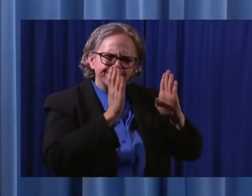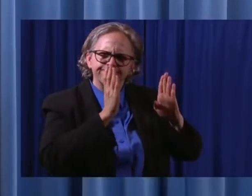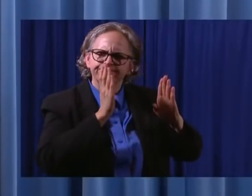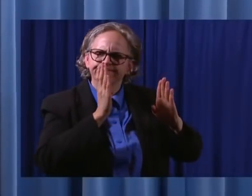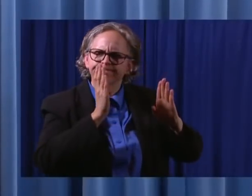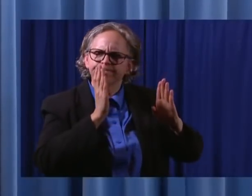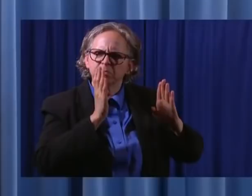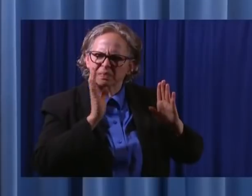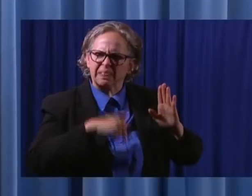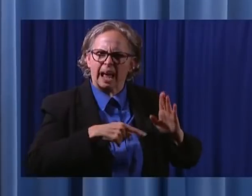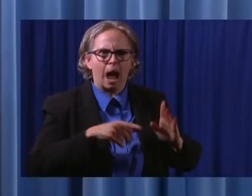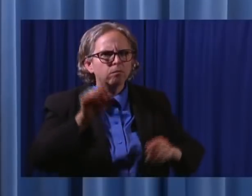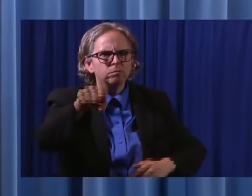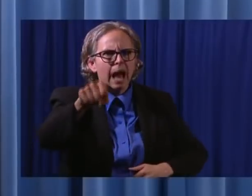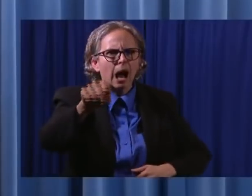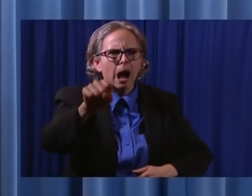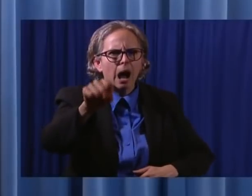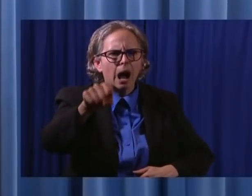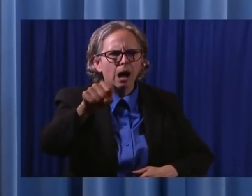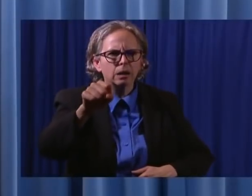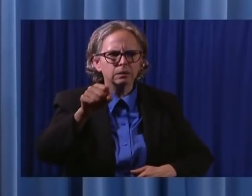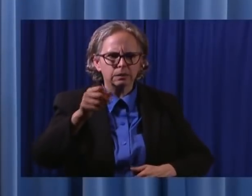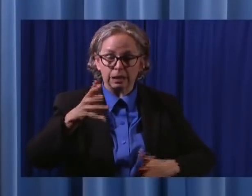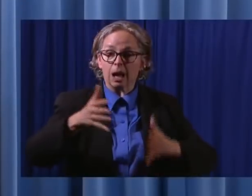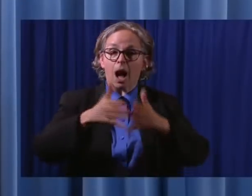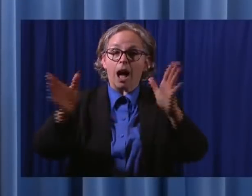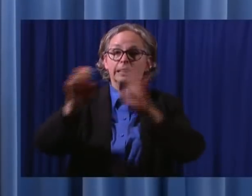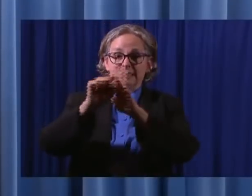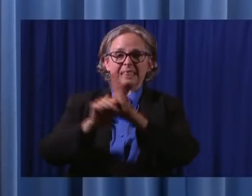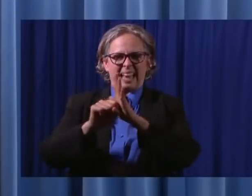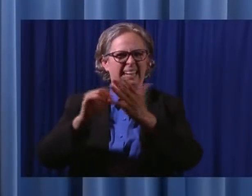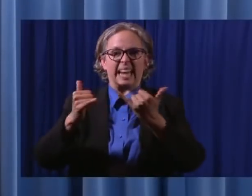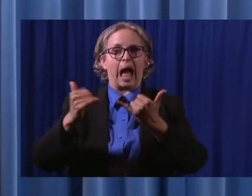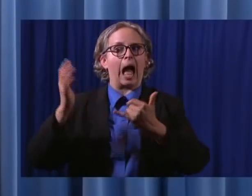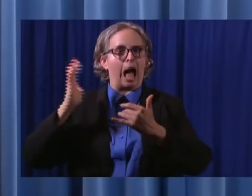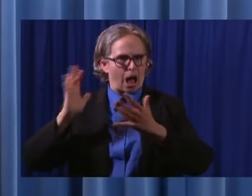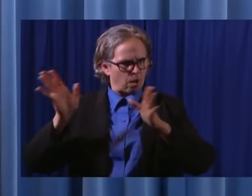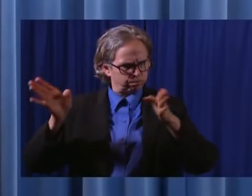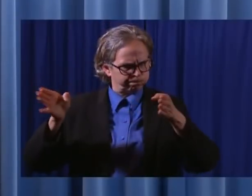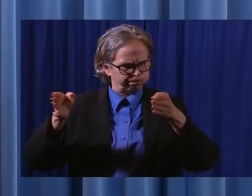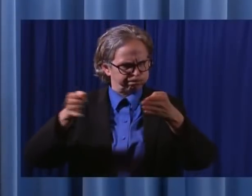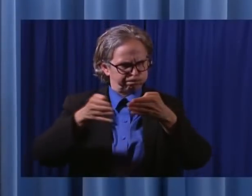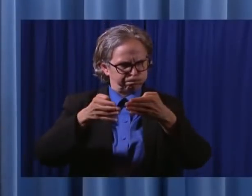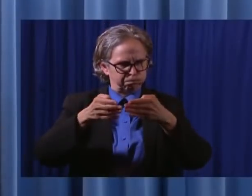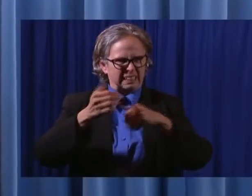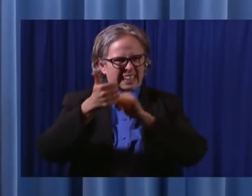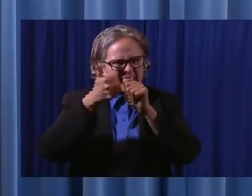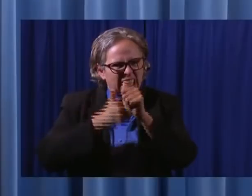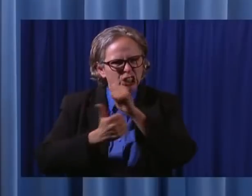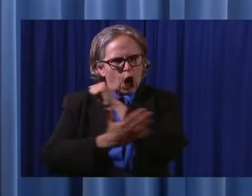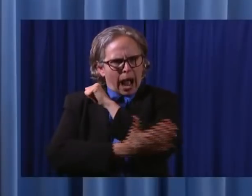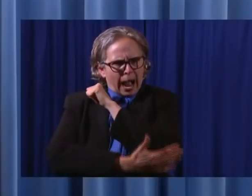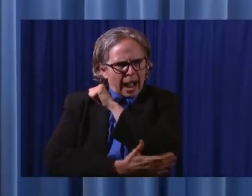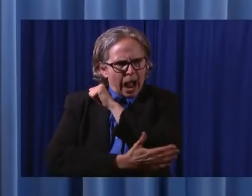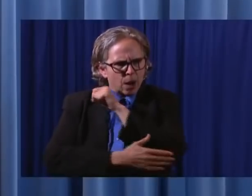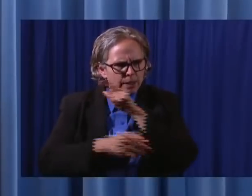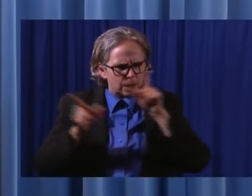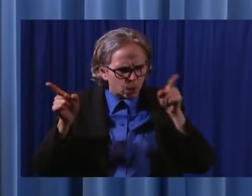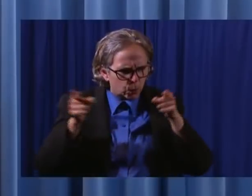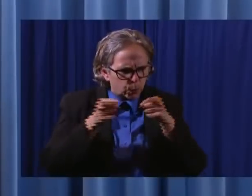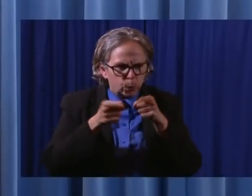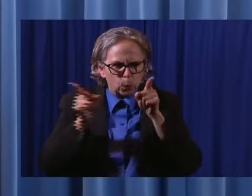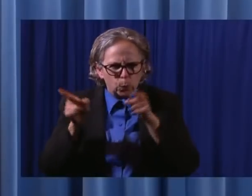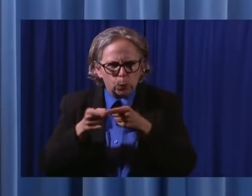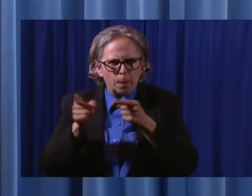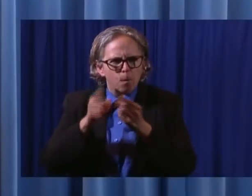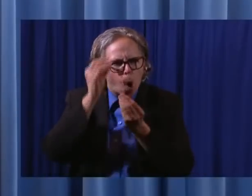in that direction. You know, we know more today than we did when we started this, but